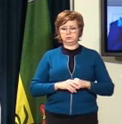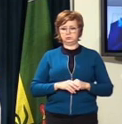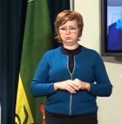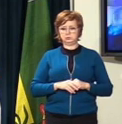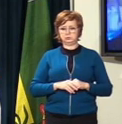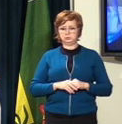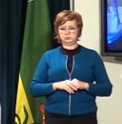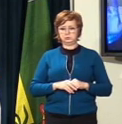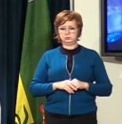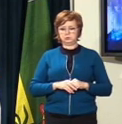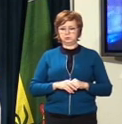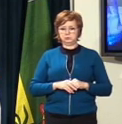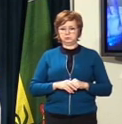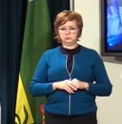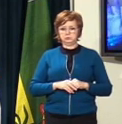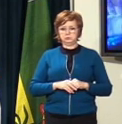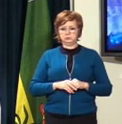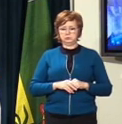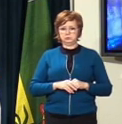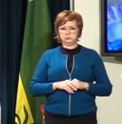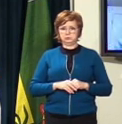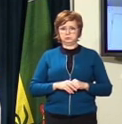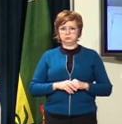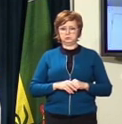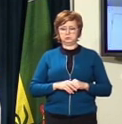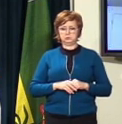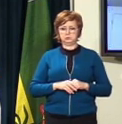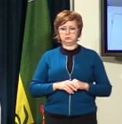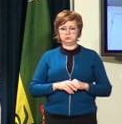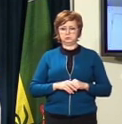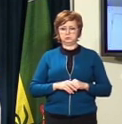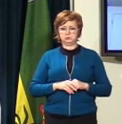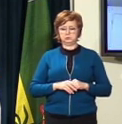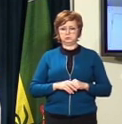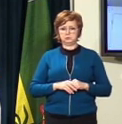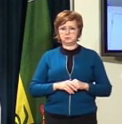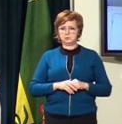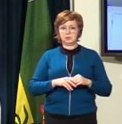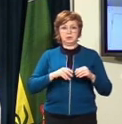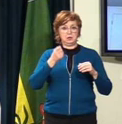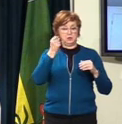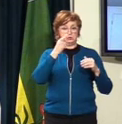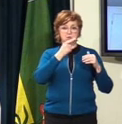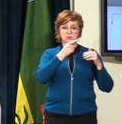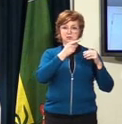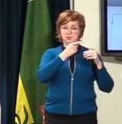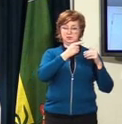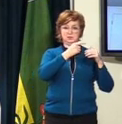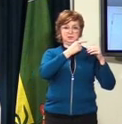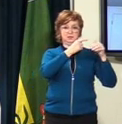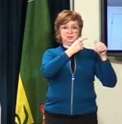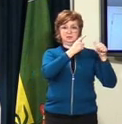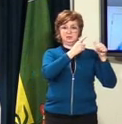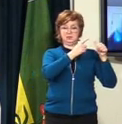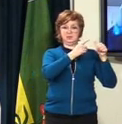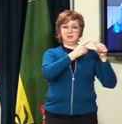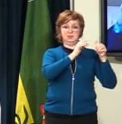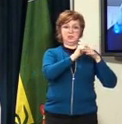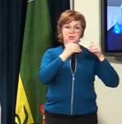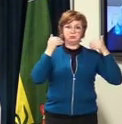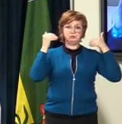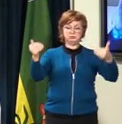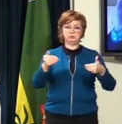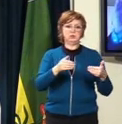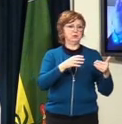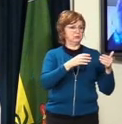speak, is the field hospital, where we would be starting to admit patients into those facilities.